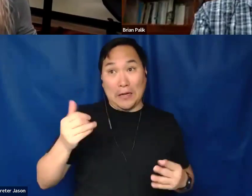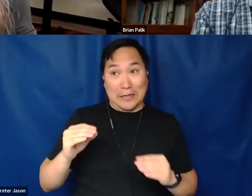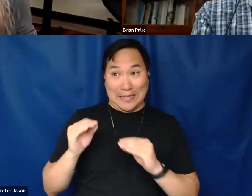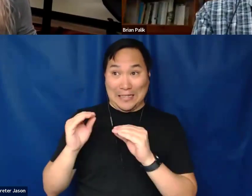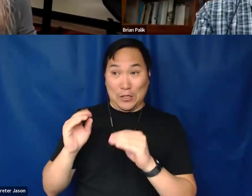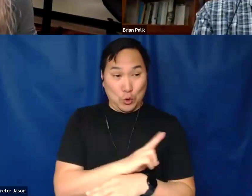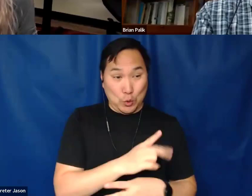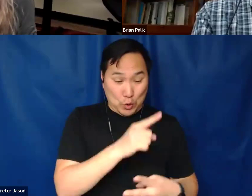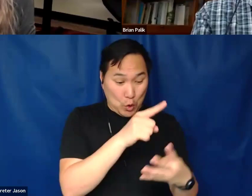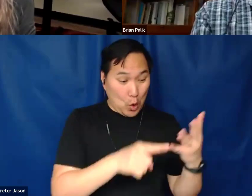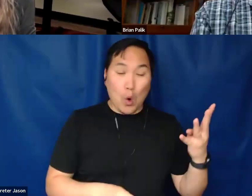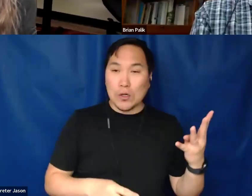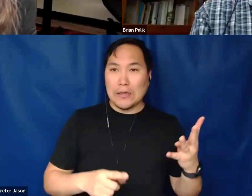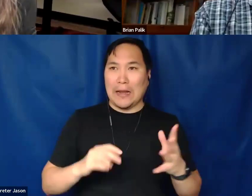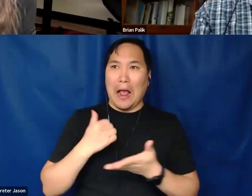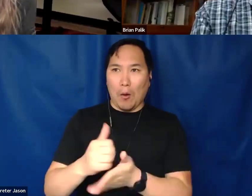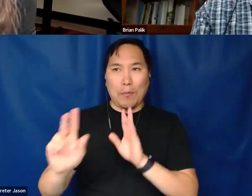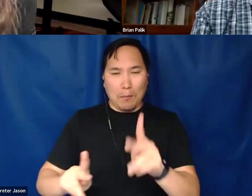foresters?